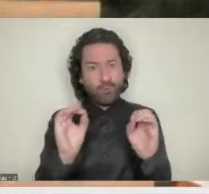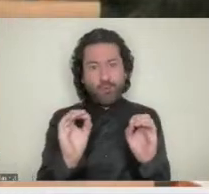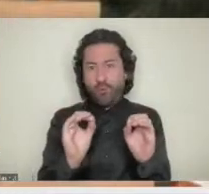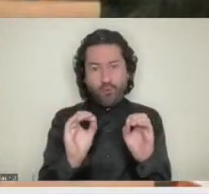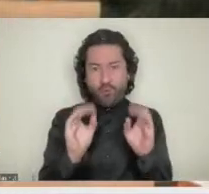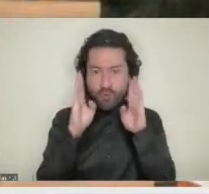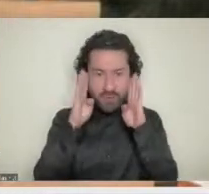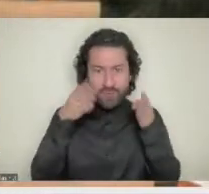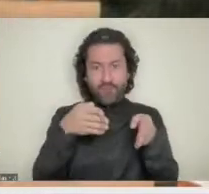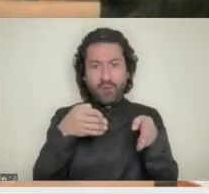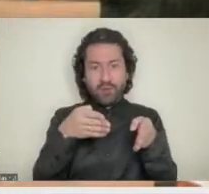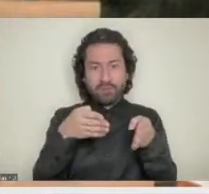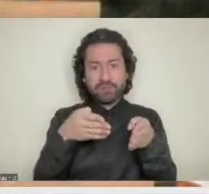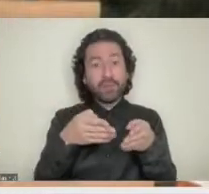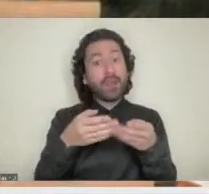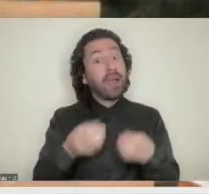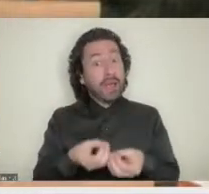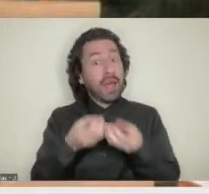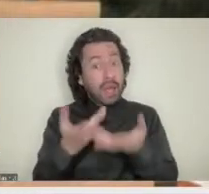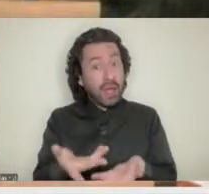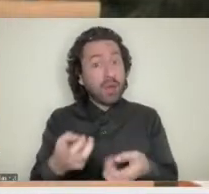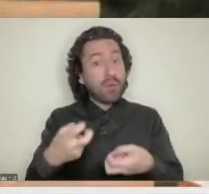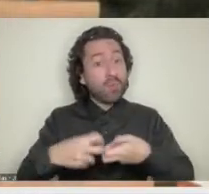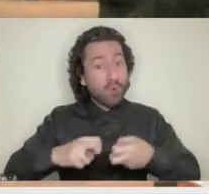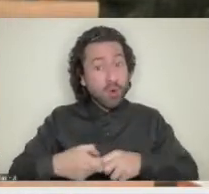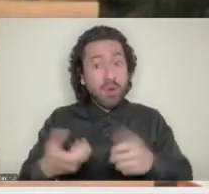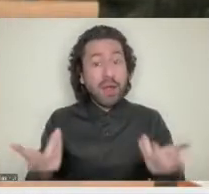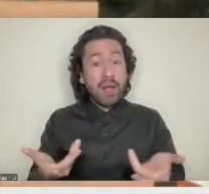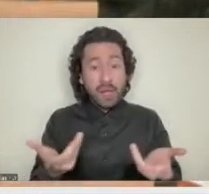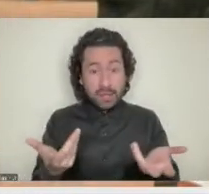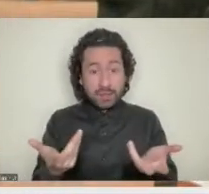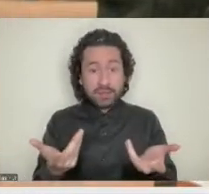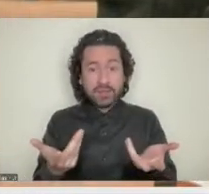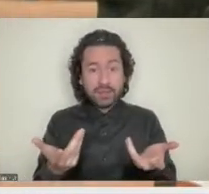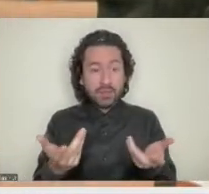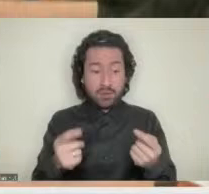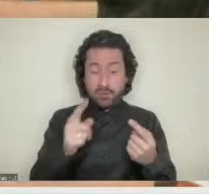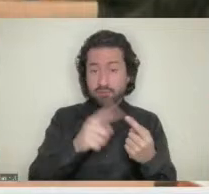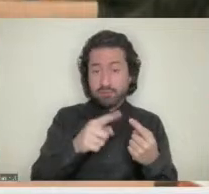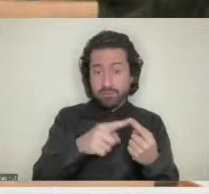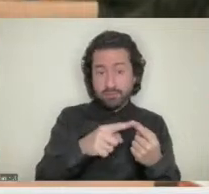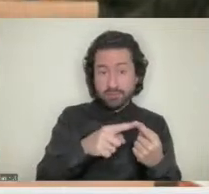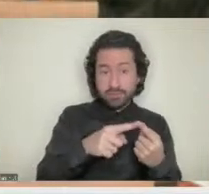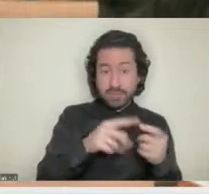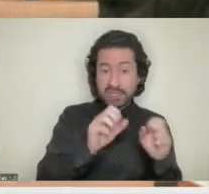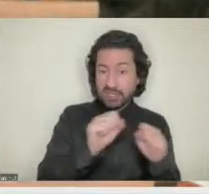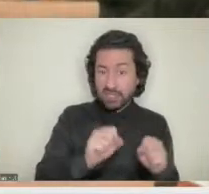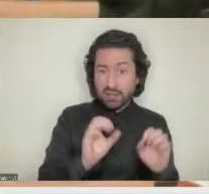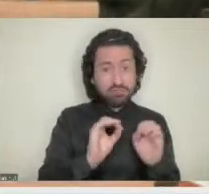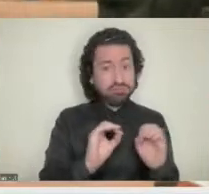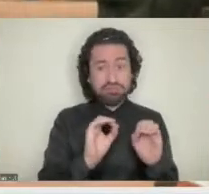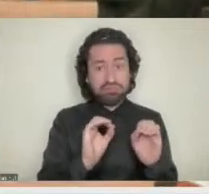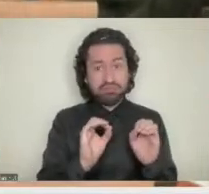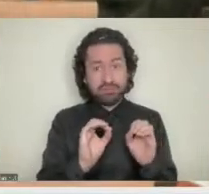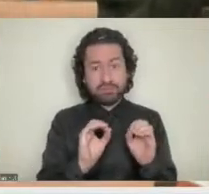now we have an issue, and it's related to not having